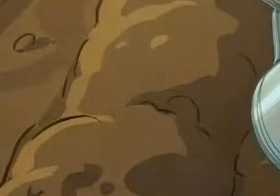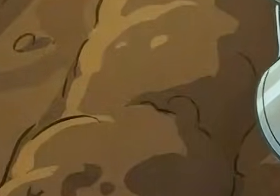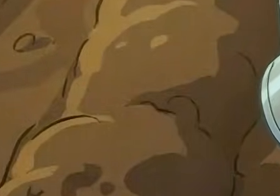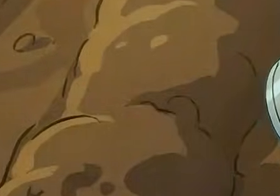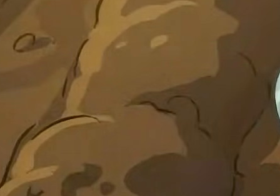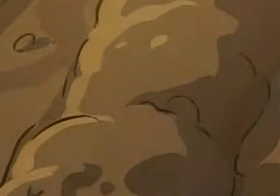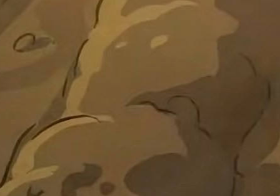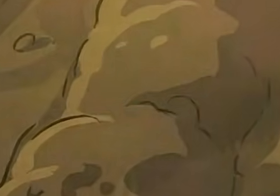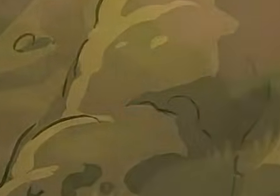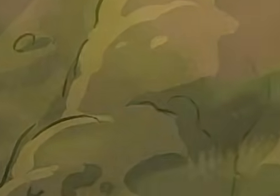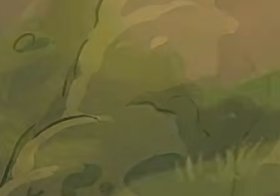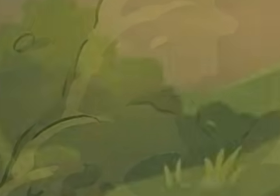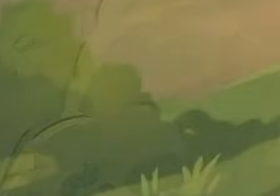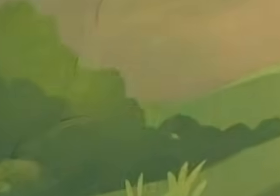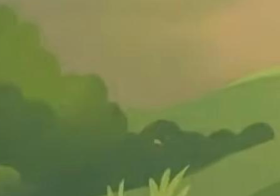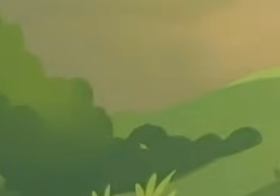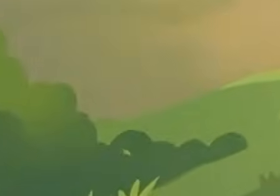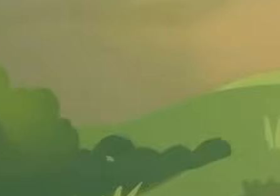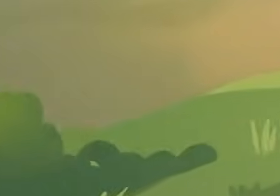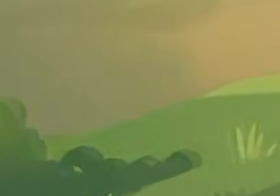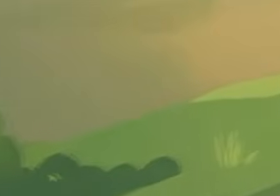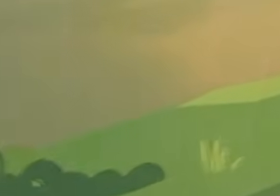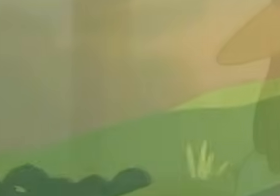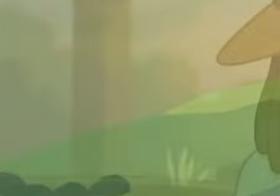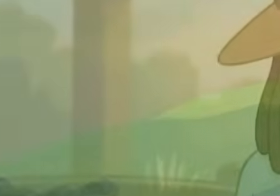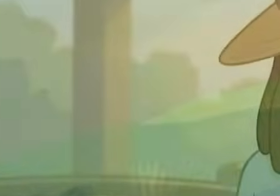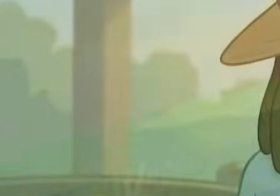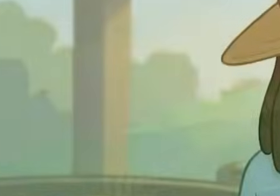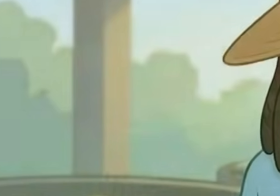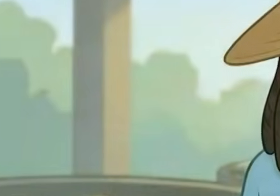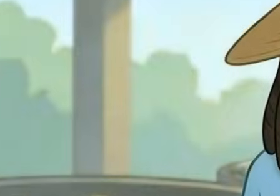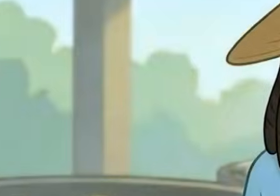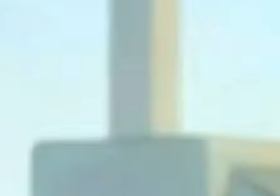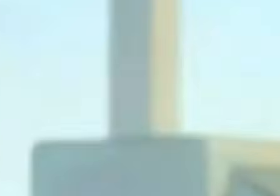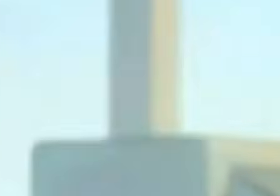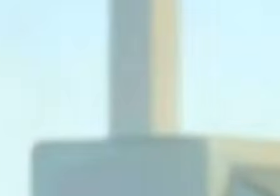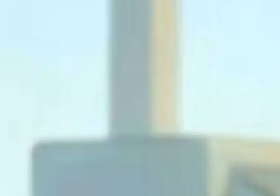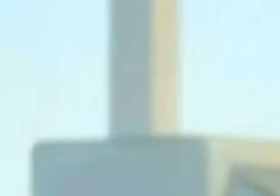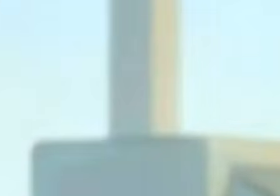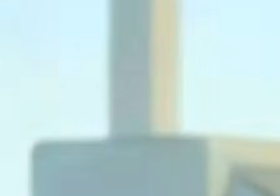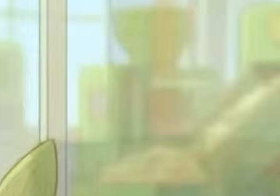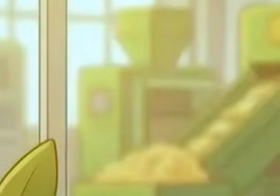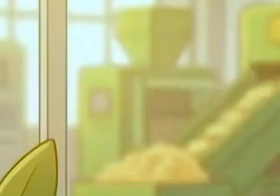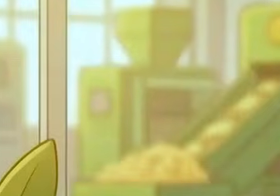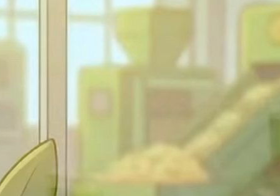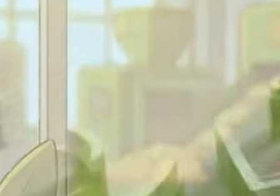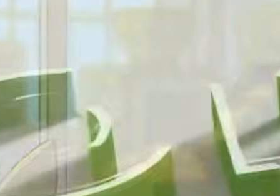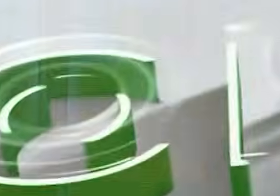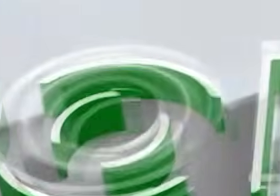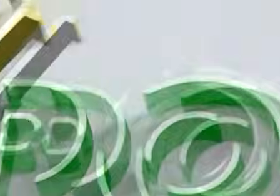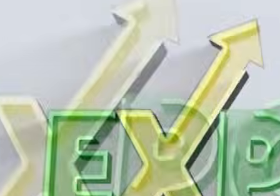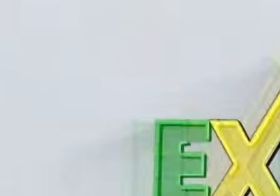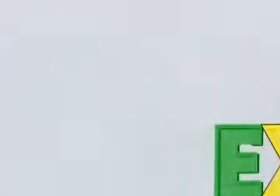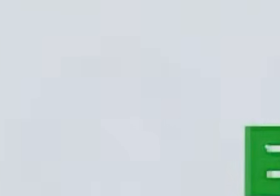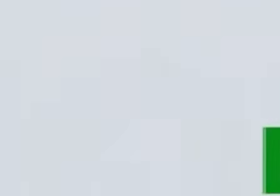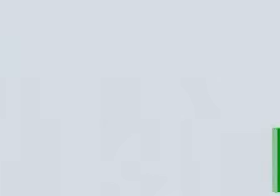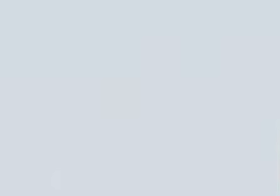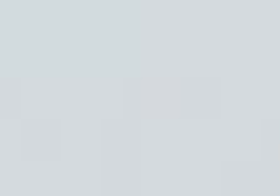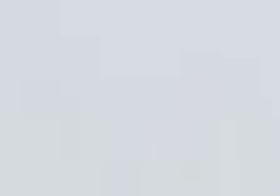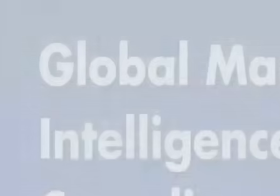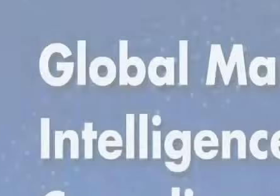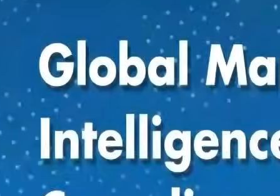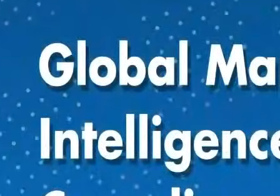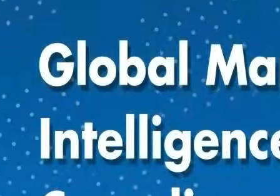From seed to sale, Jamaica's future grows through innovation. Introducing Export Jamaica,